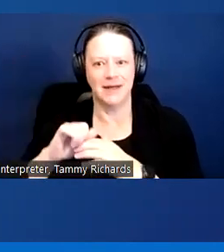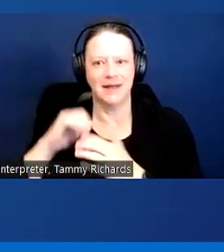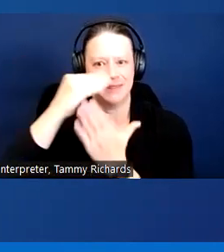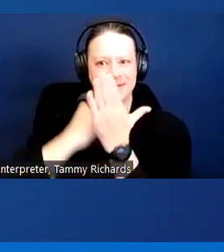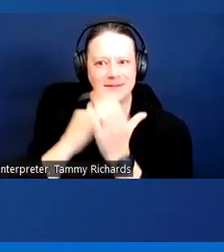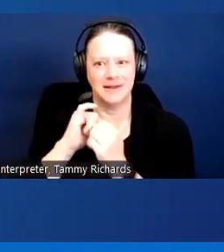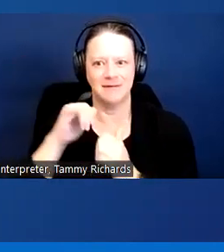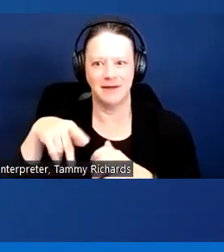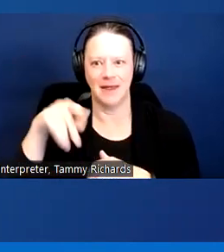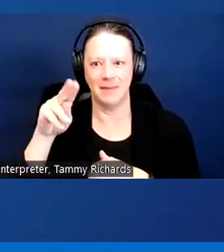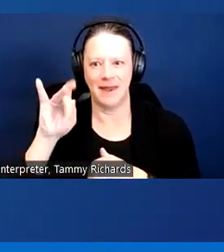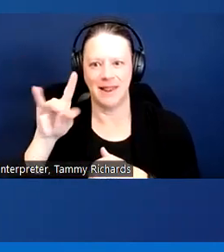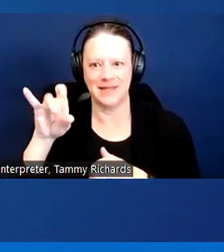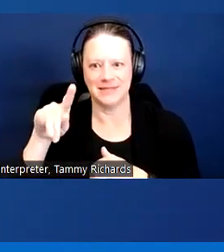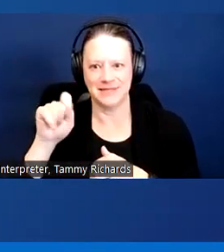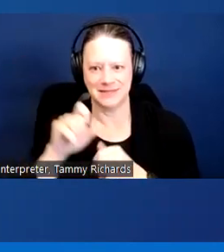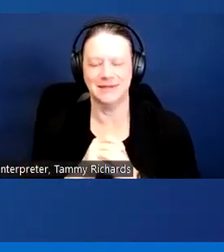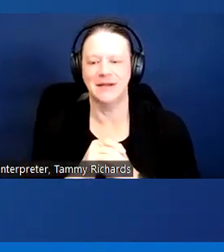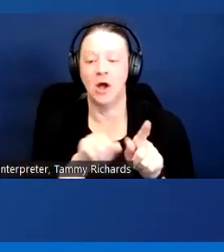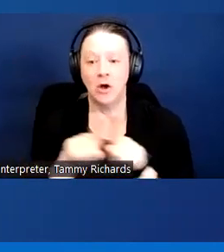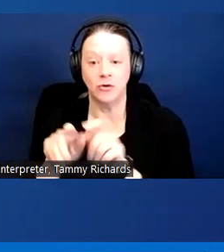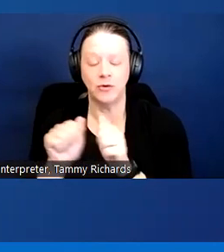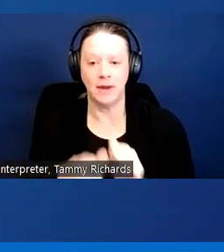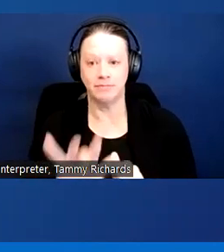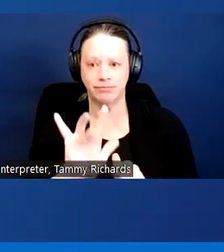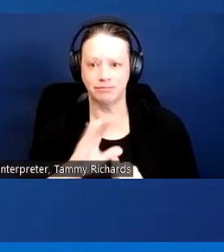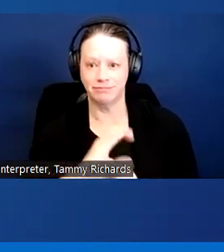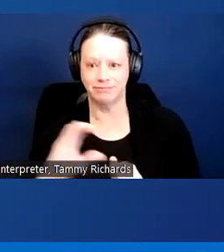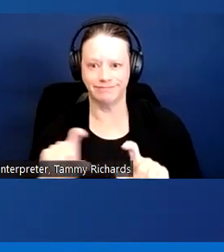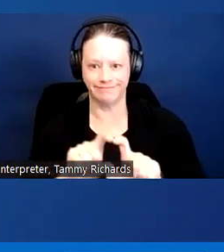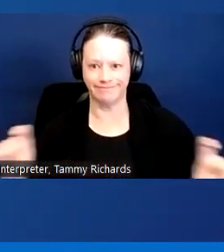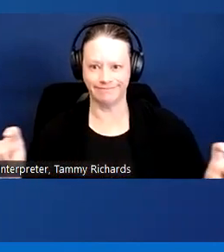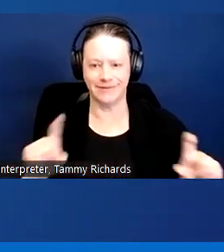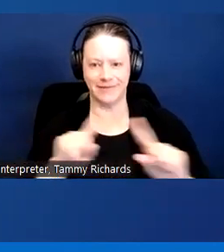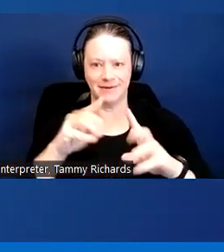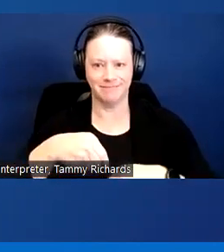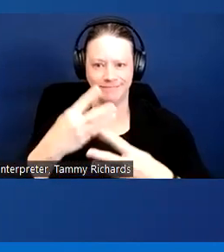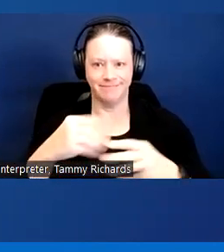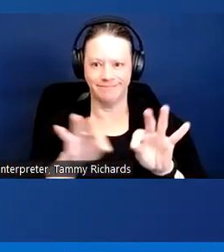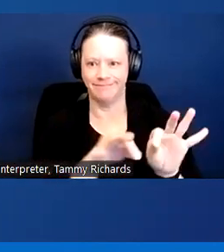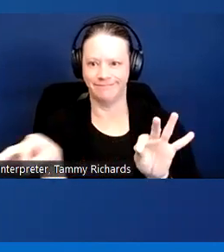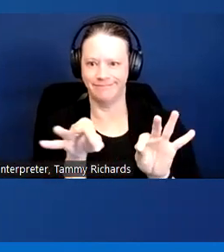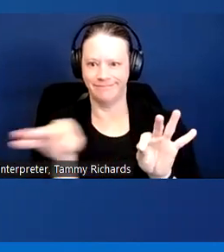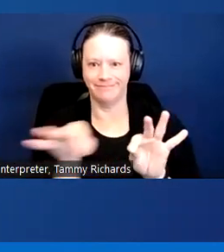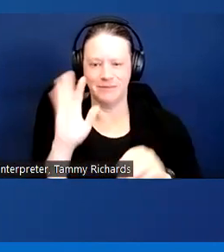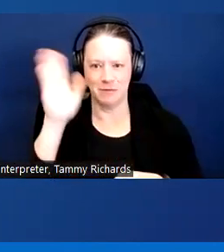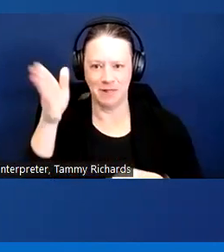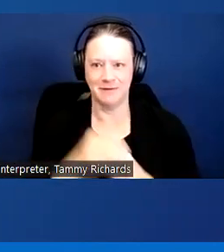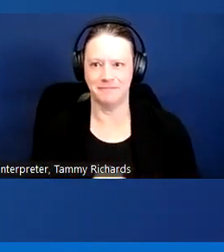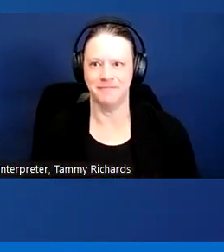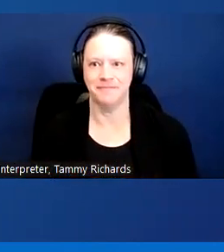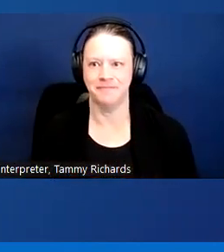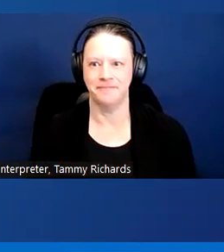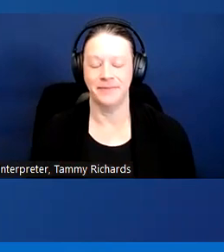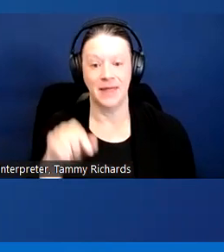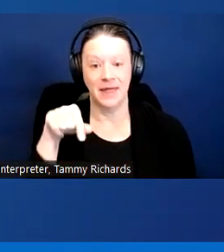on from the closed captioning button on the main ribbon of your Zoom feed. This